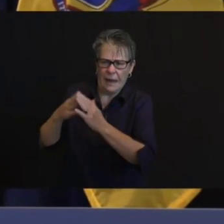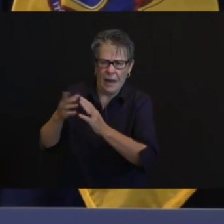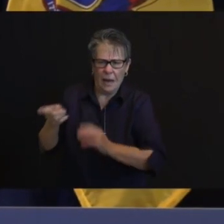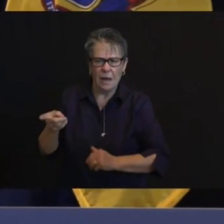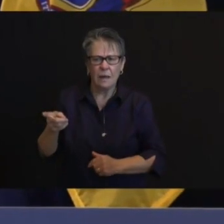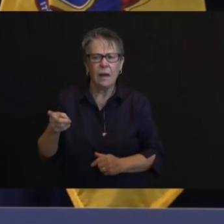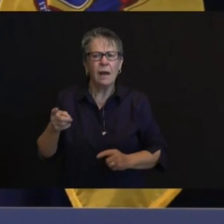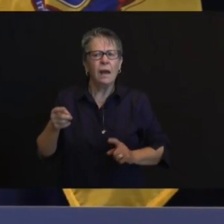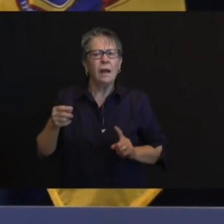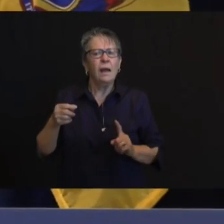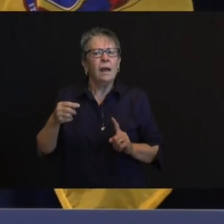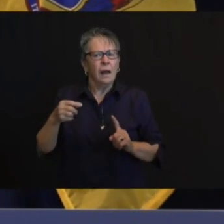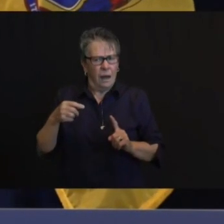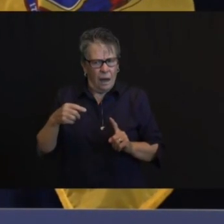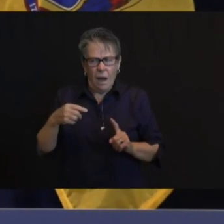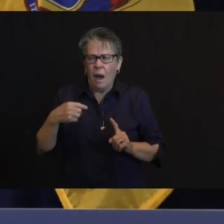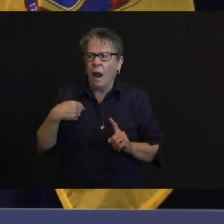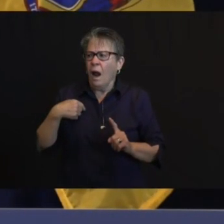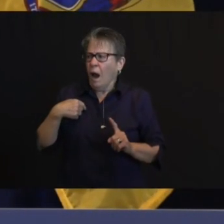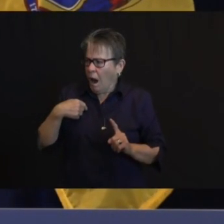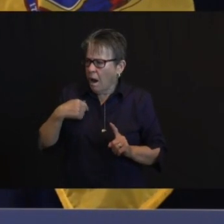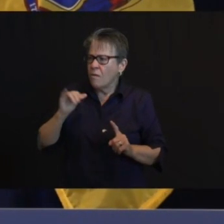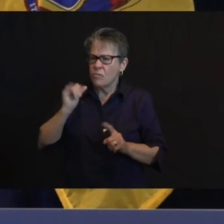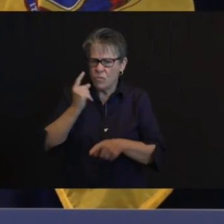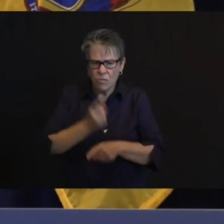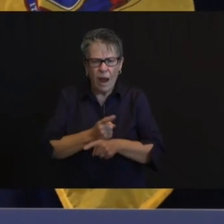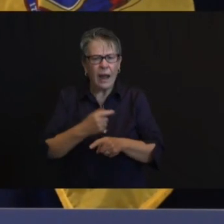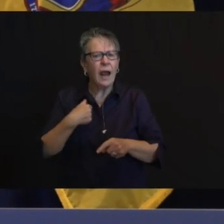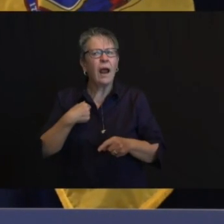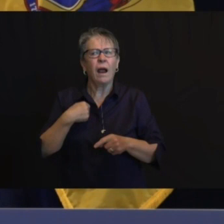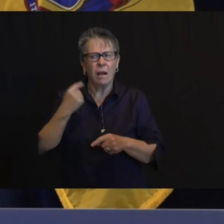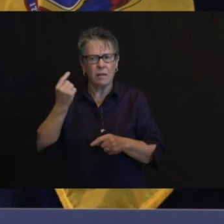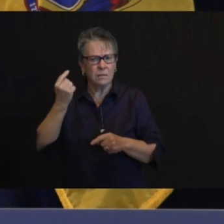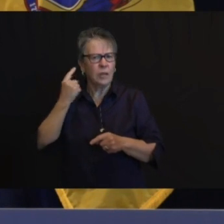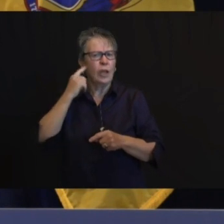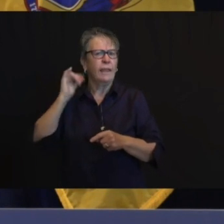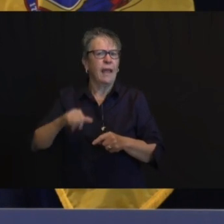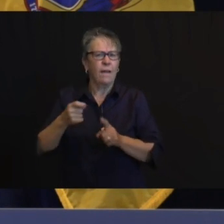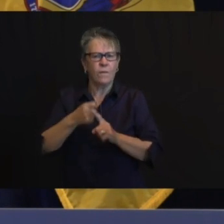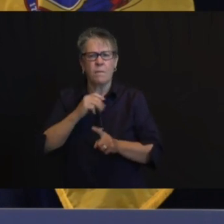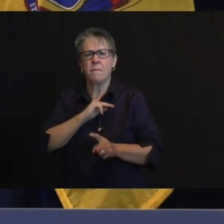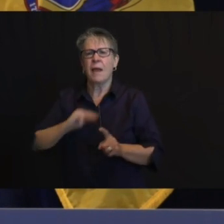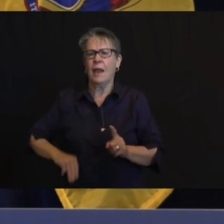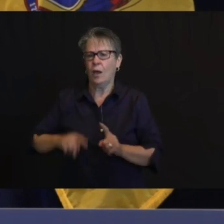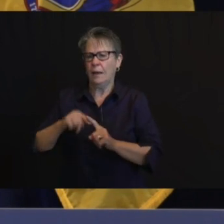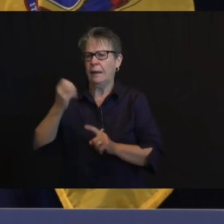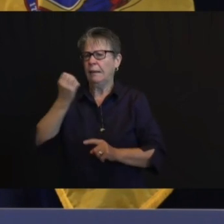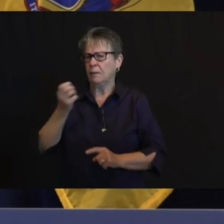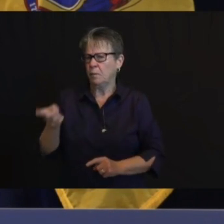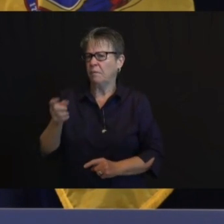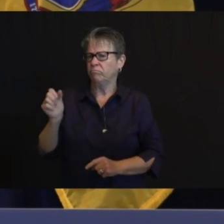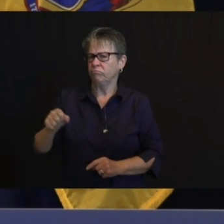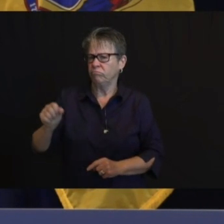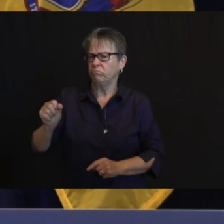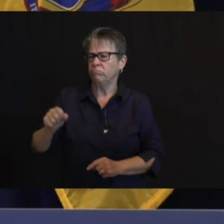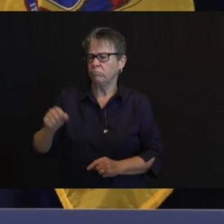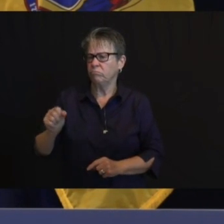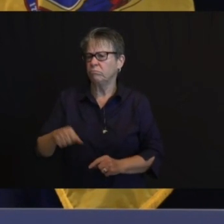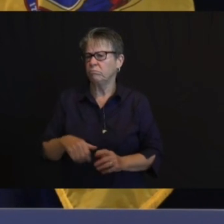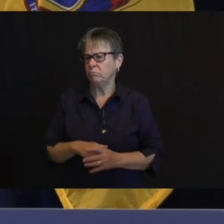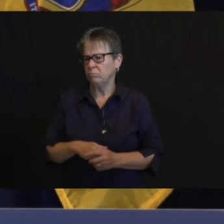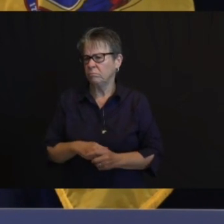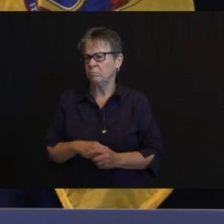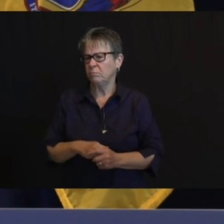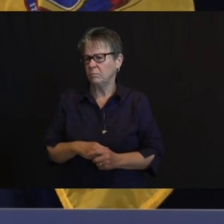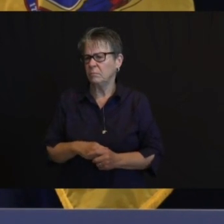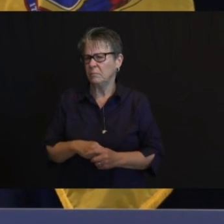independently from the mayor, Chris Bolwich, who's a terrific mayor. Weather is a little choppy, unfortunately, as the week goes on. I